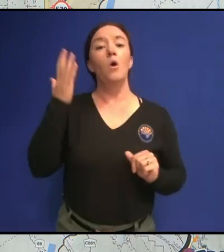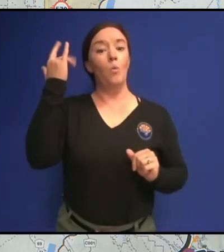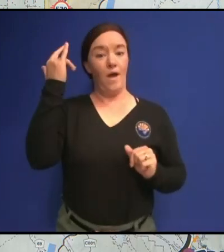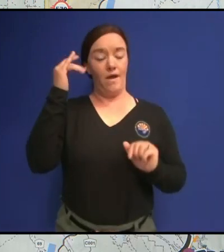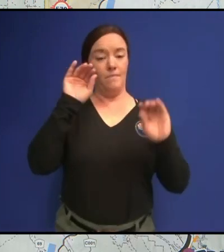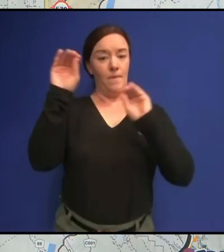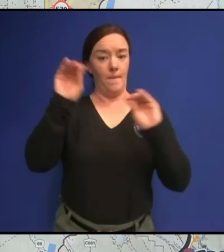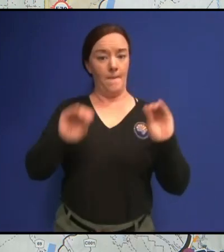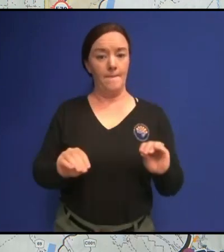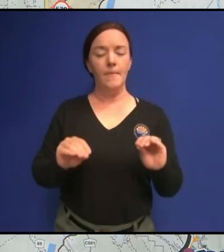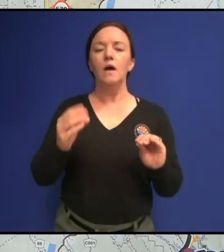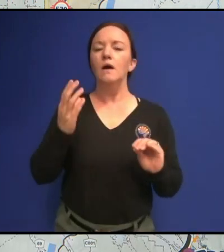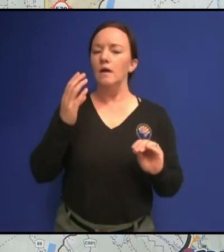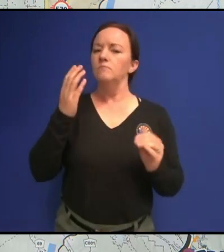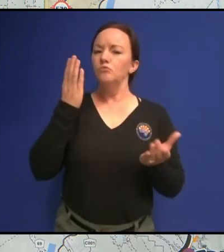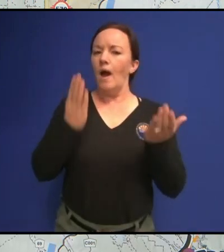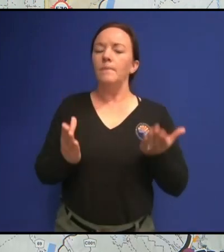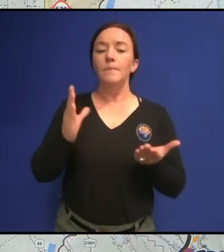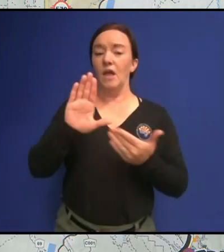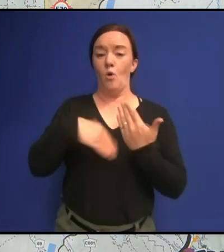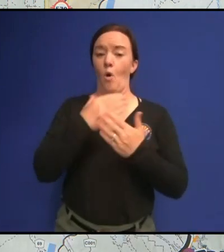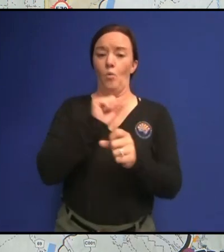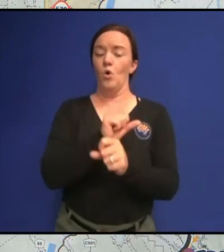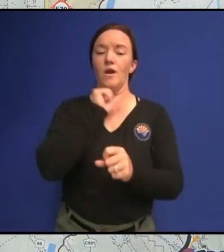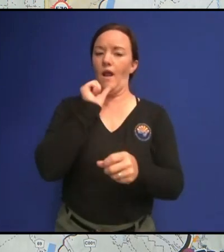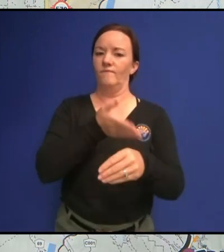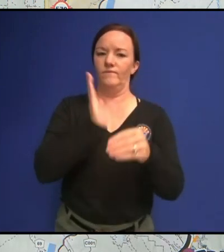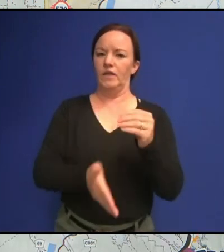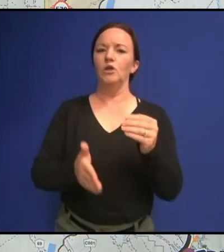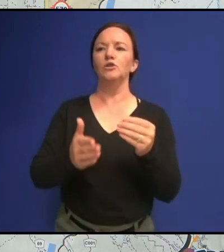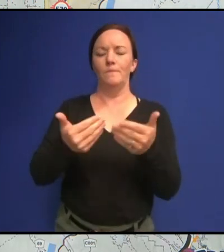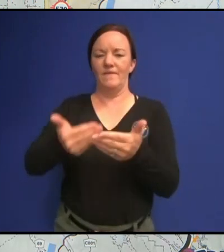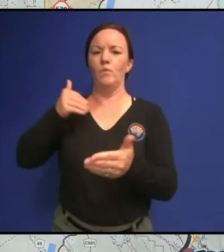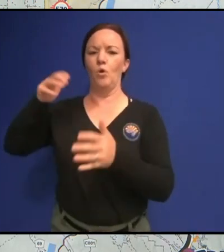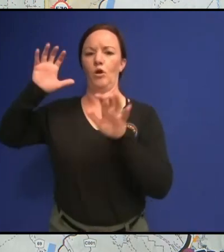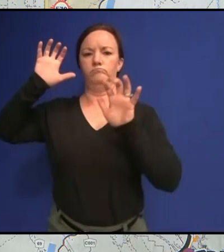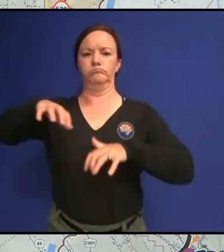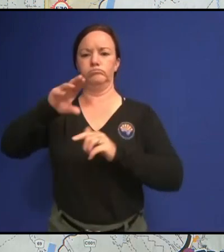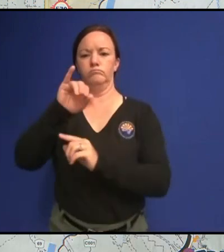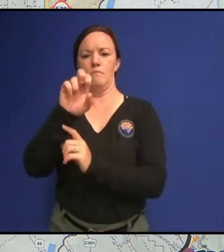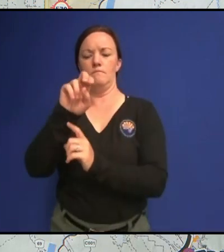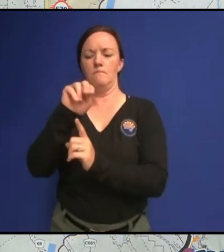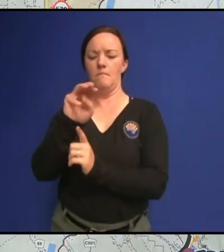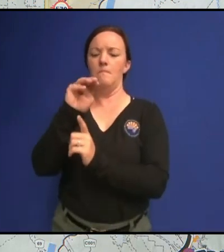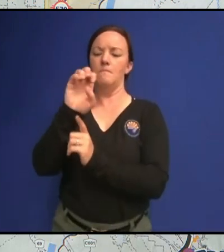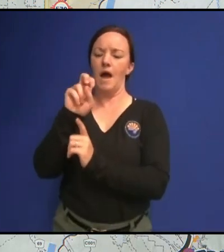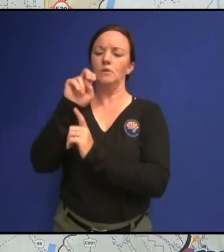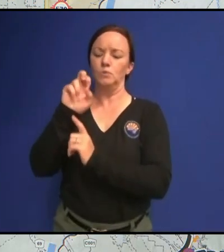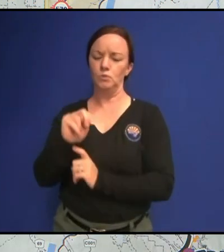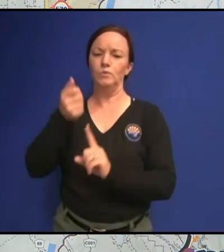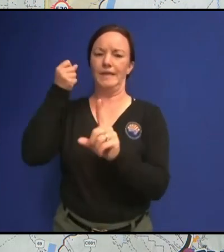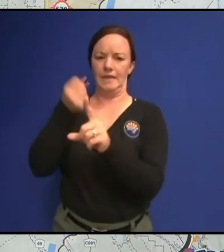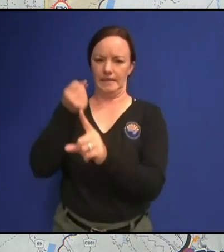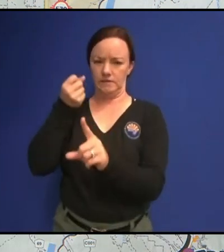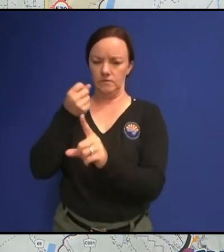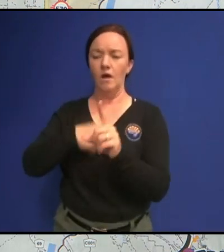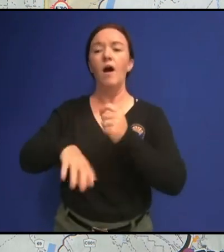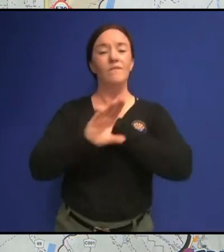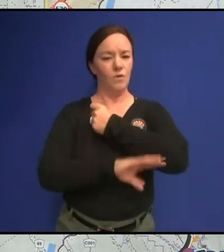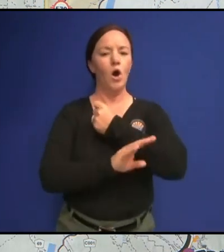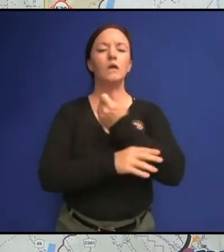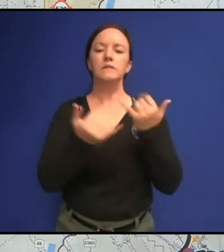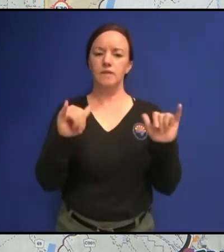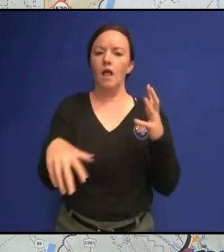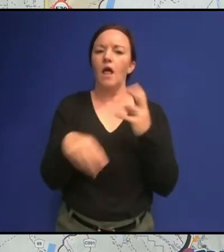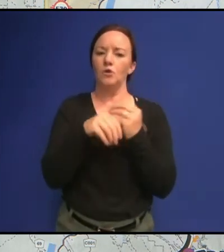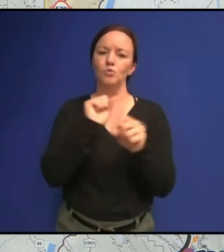before the monsoons come, and that there'll be work that still needs to be done, in the fall. And so if we put this all in field maps